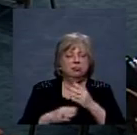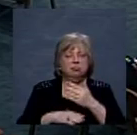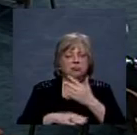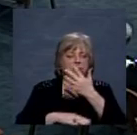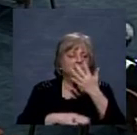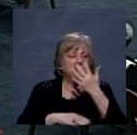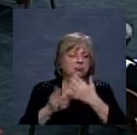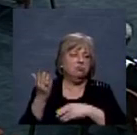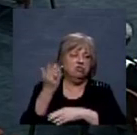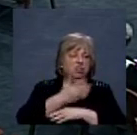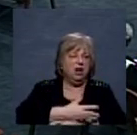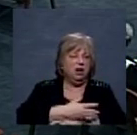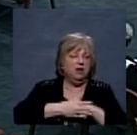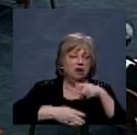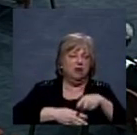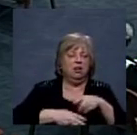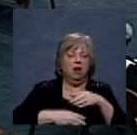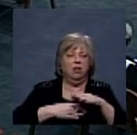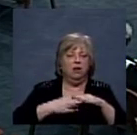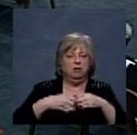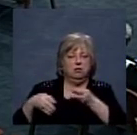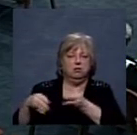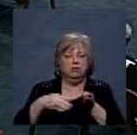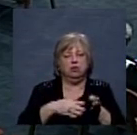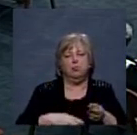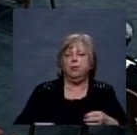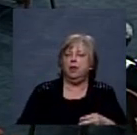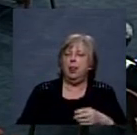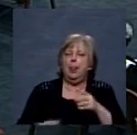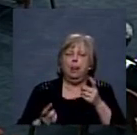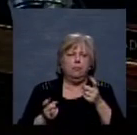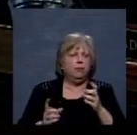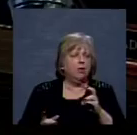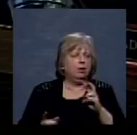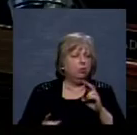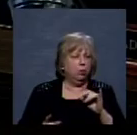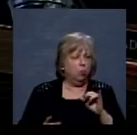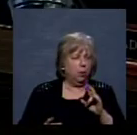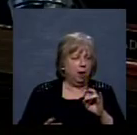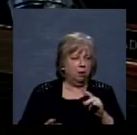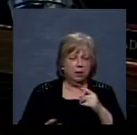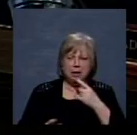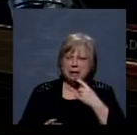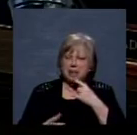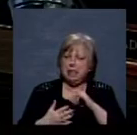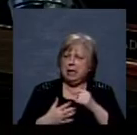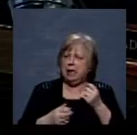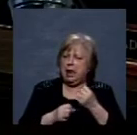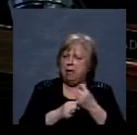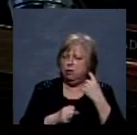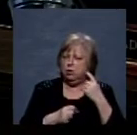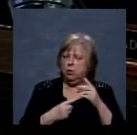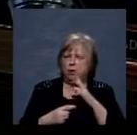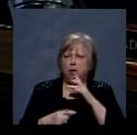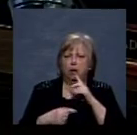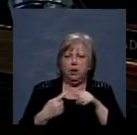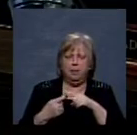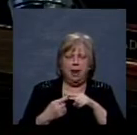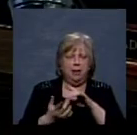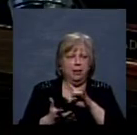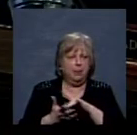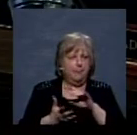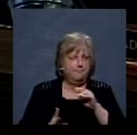Director, whoever it was that said you told them last year, Director Weirich, last year when we were talking about in the mediums,